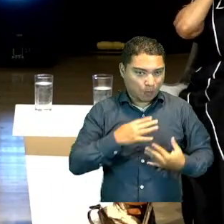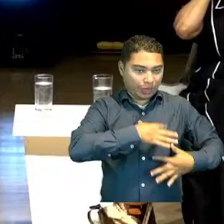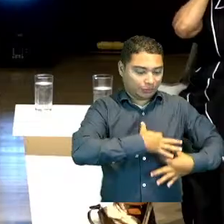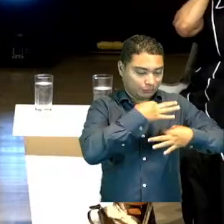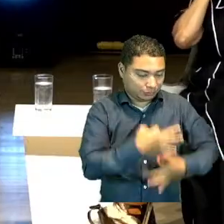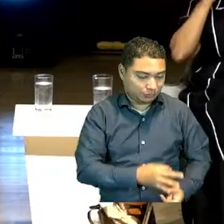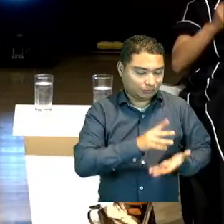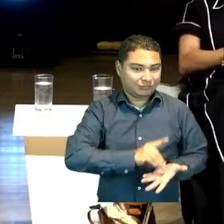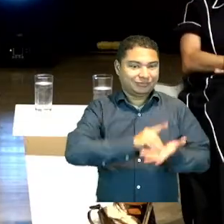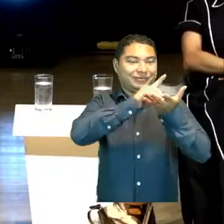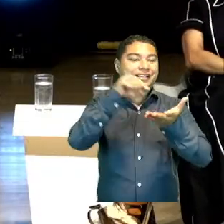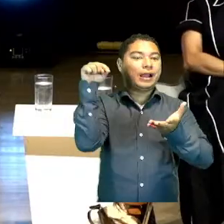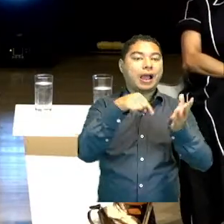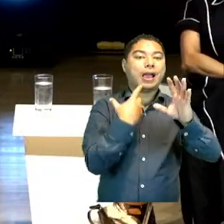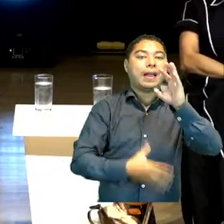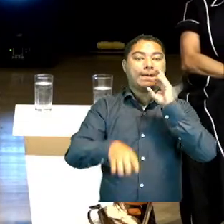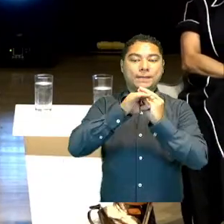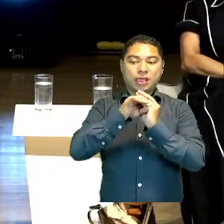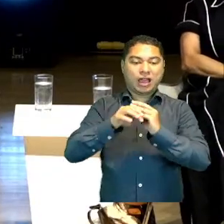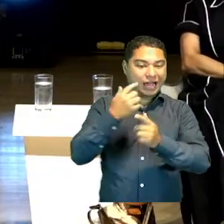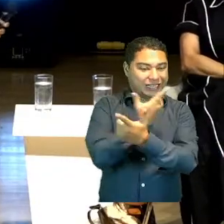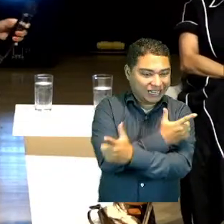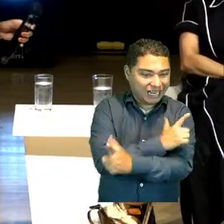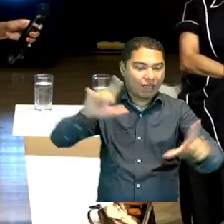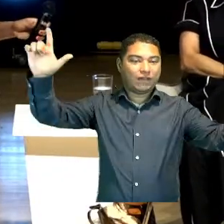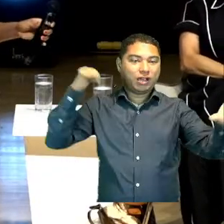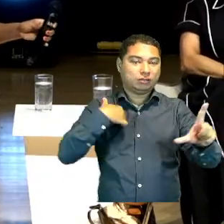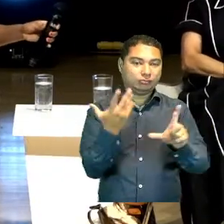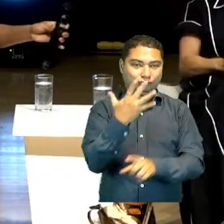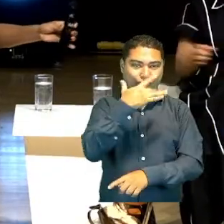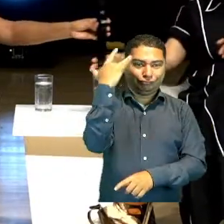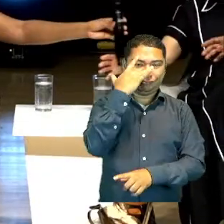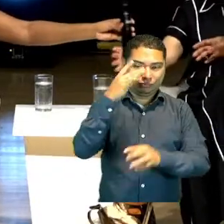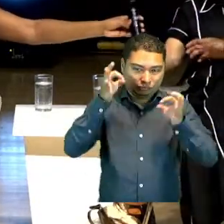transform in a free way, in the cimarron way.